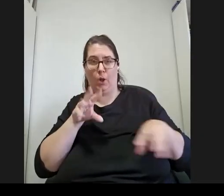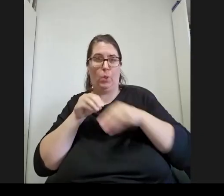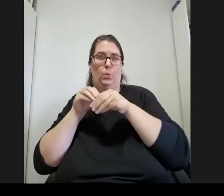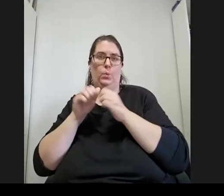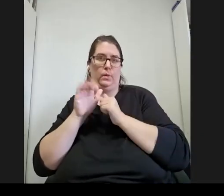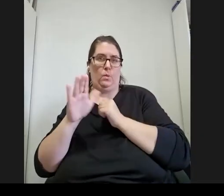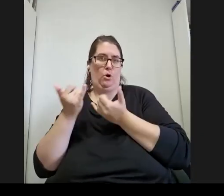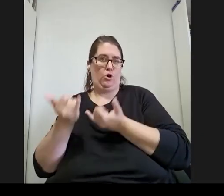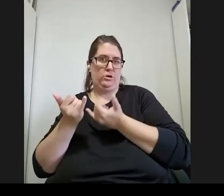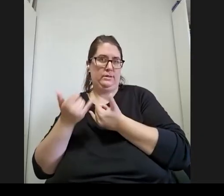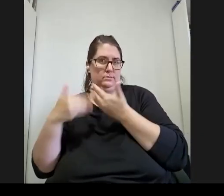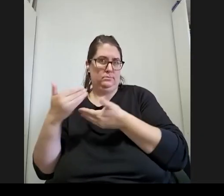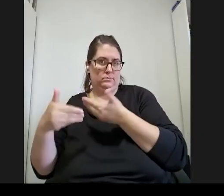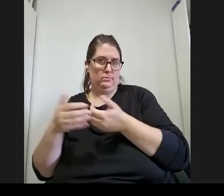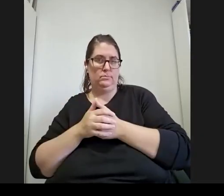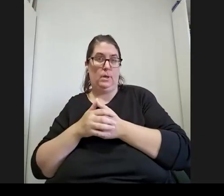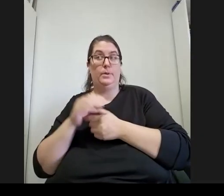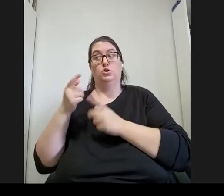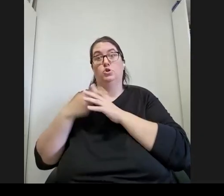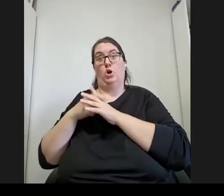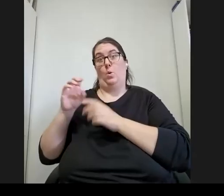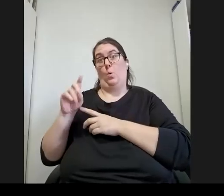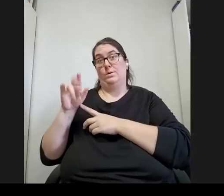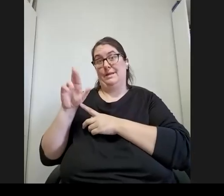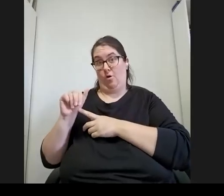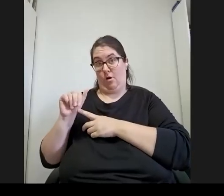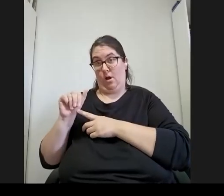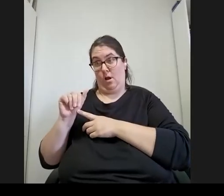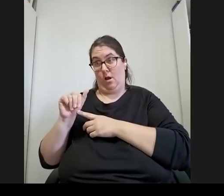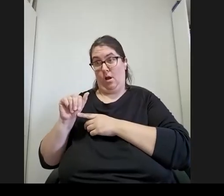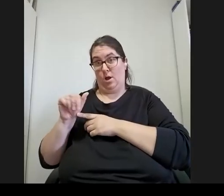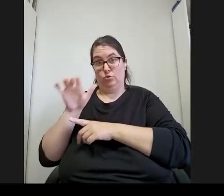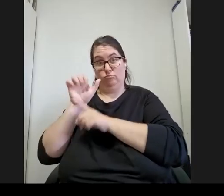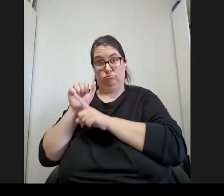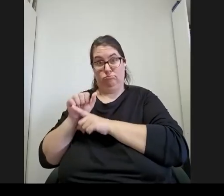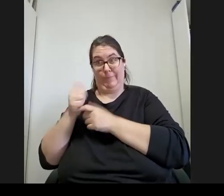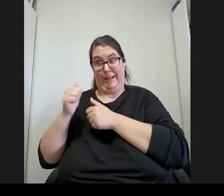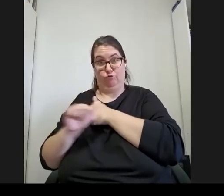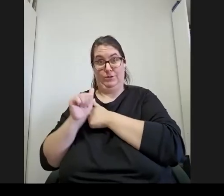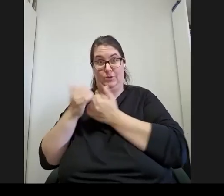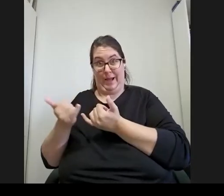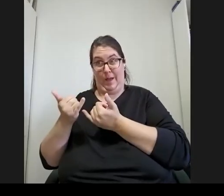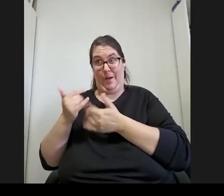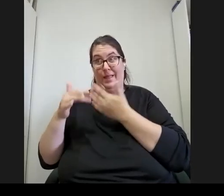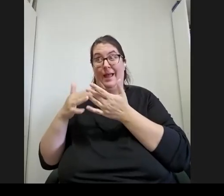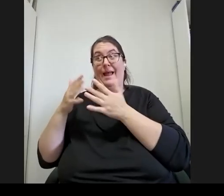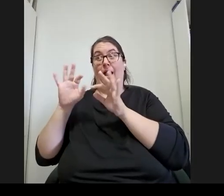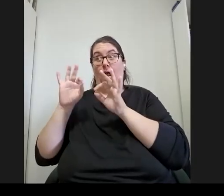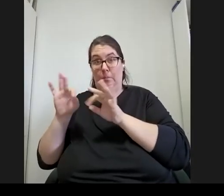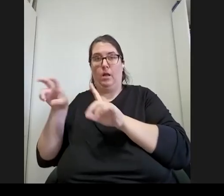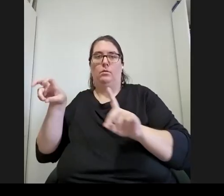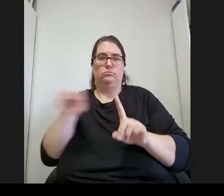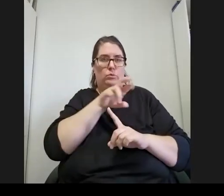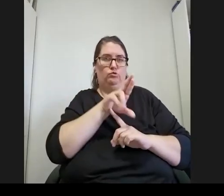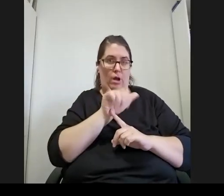where you would say, we will start with ODERA, but when we get to the case management, we will actually use RISA. The big